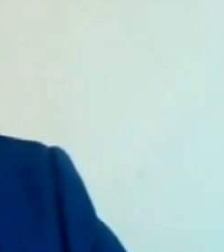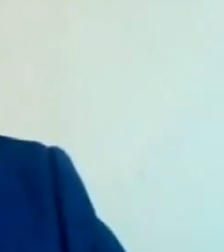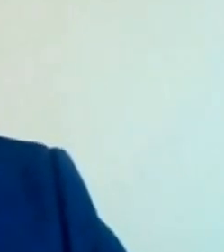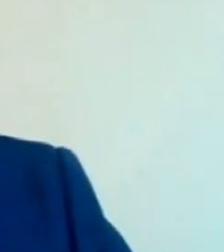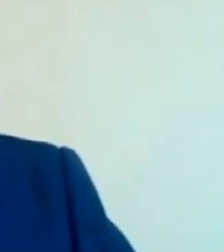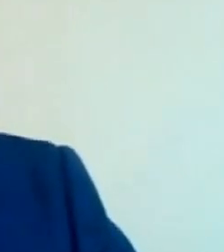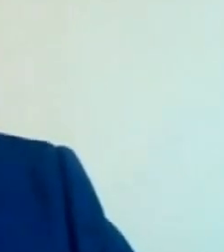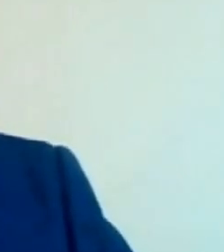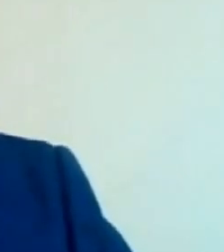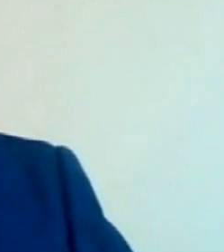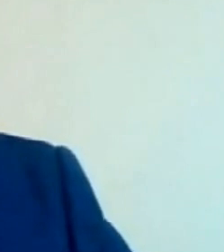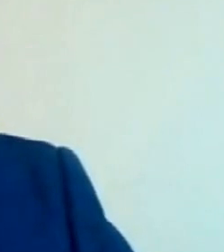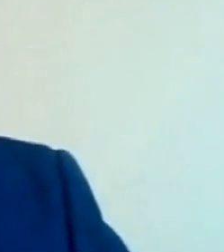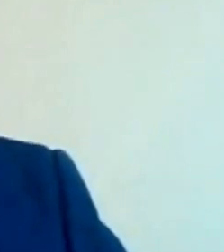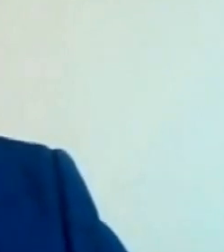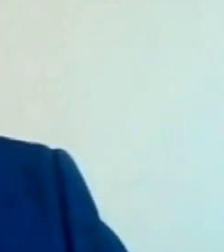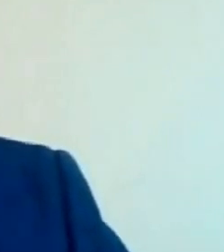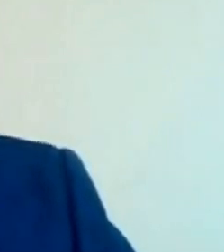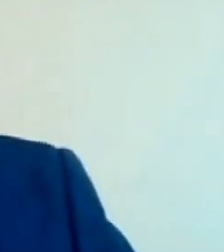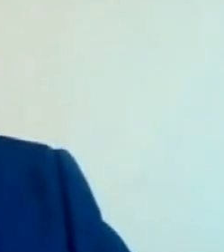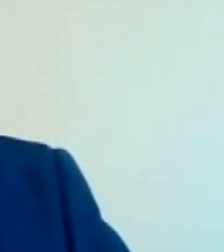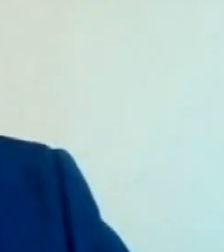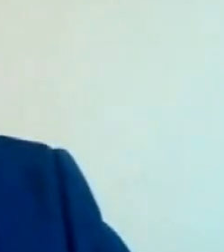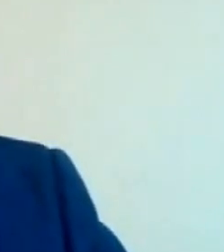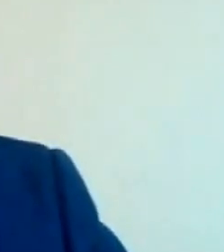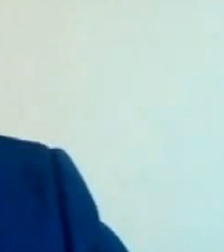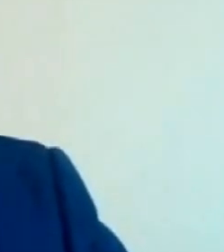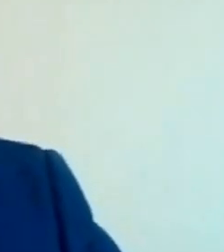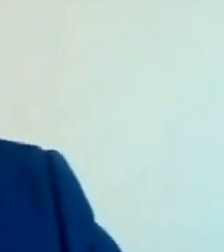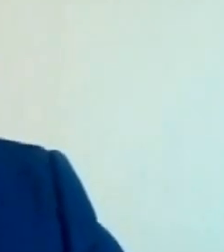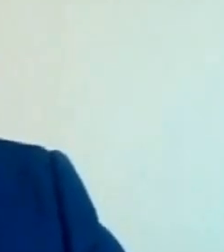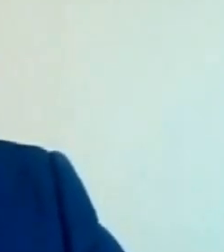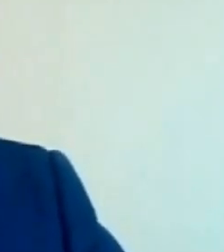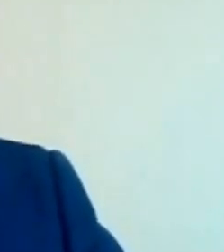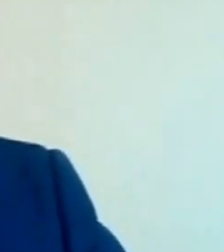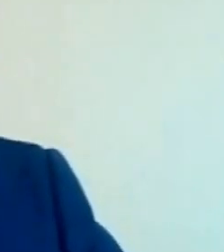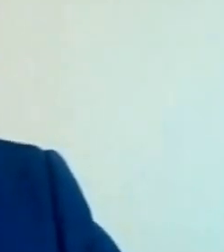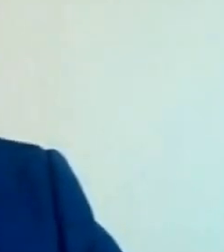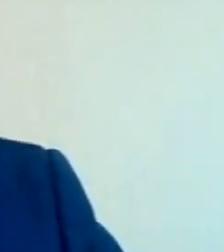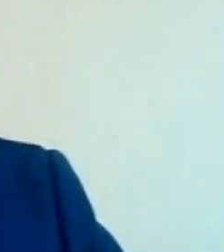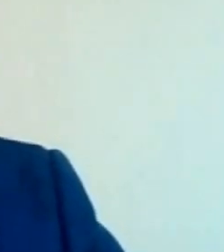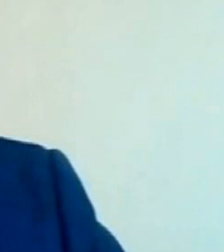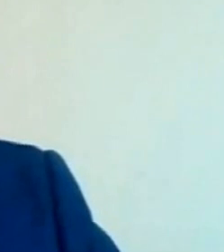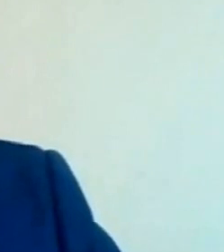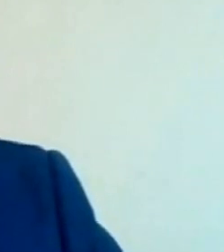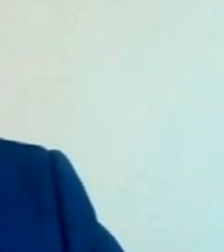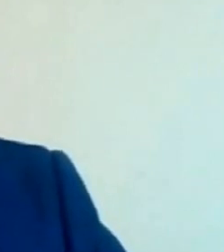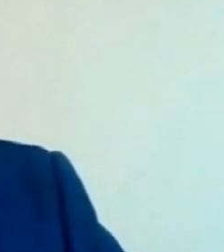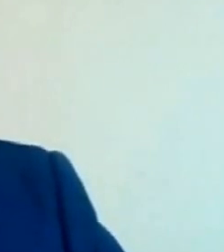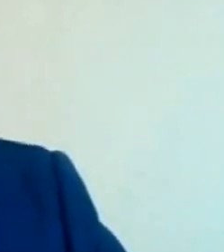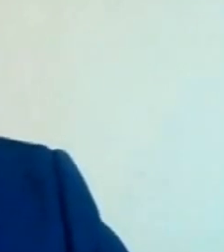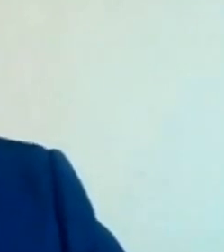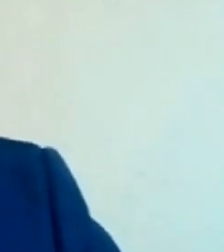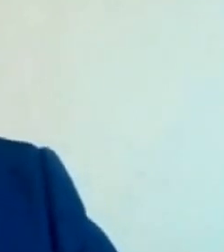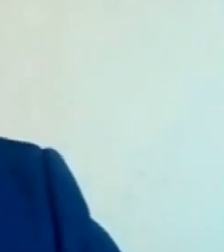we need, in terms of the solution that we need to procure. So as soon as we get the